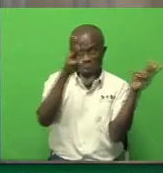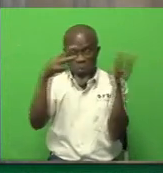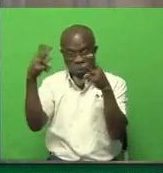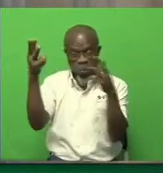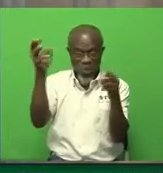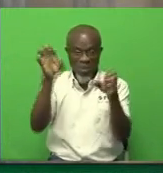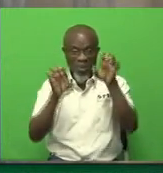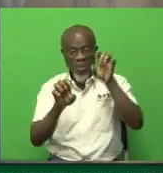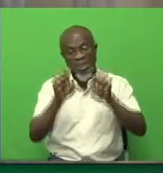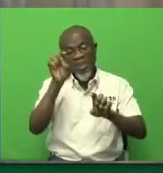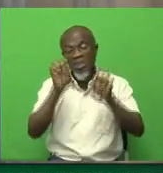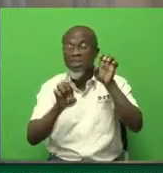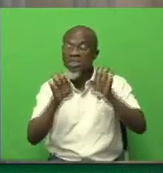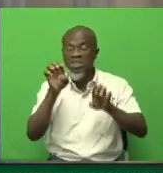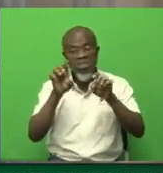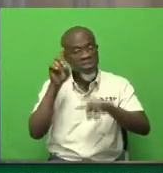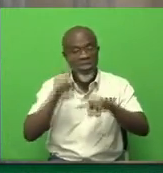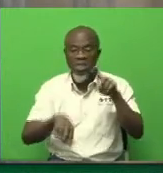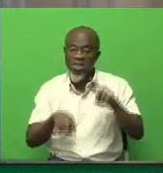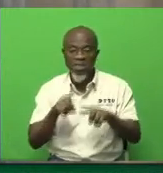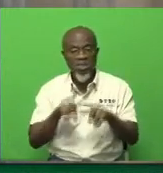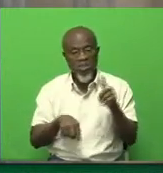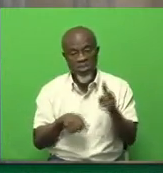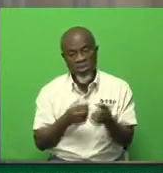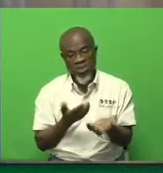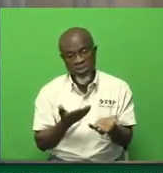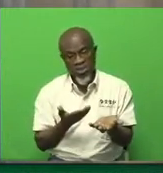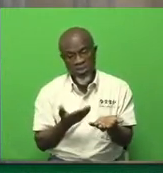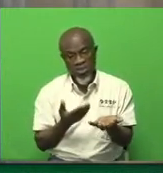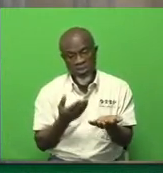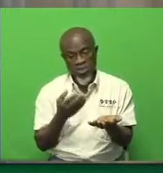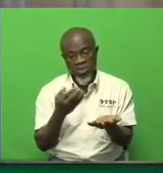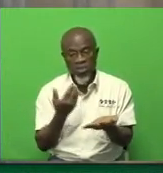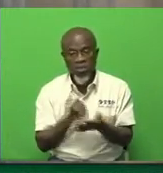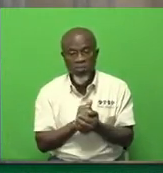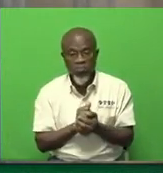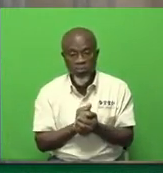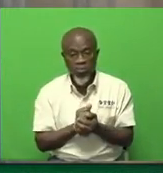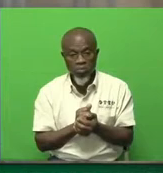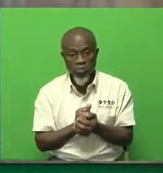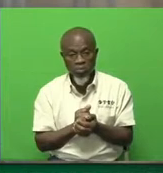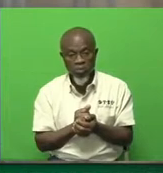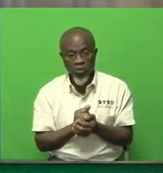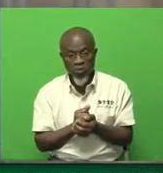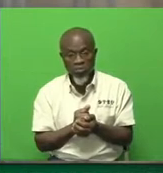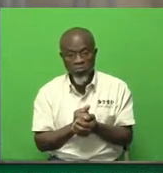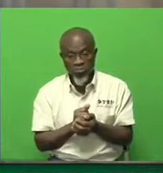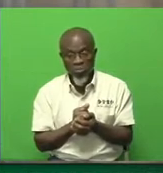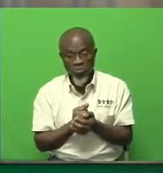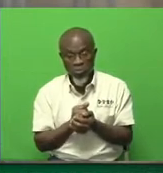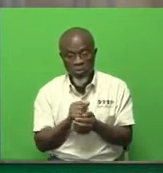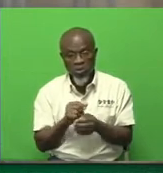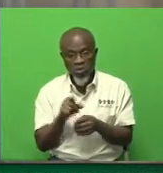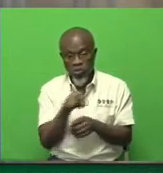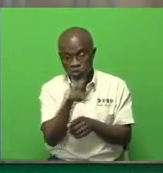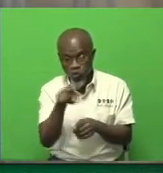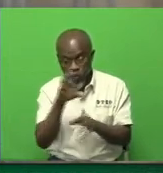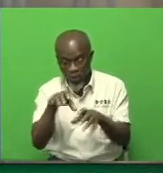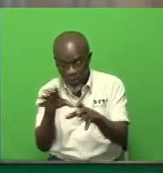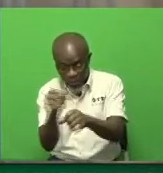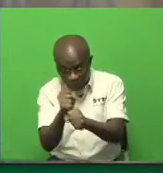you can now apply for a rebate not for money for rebate